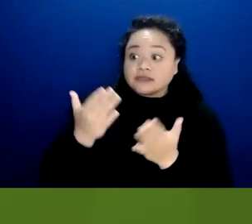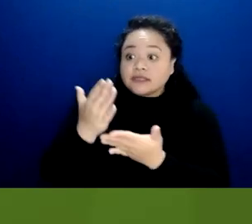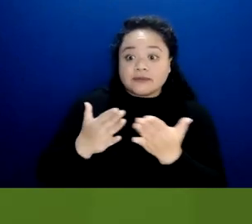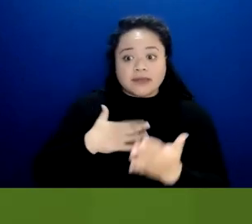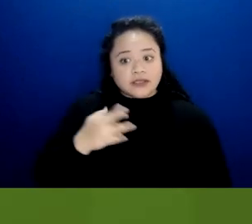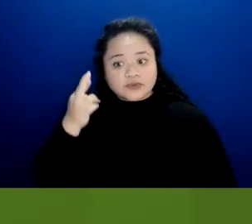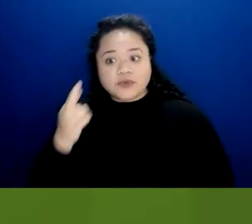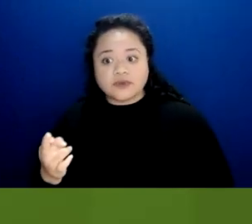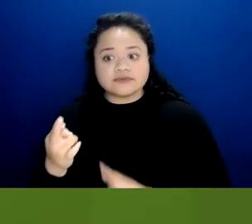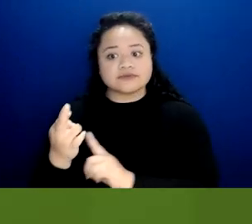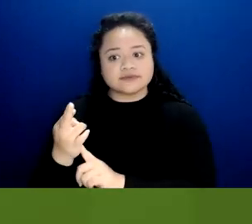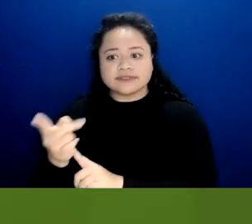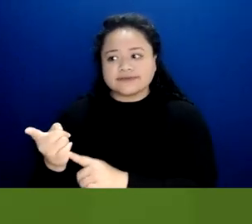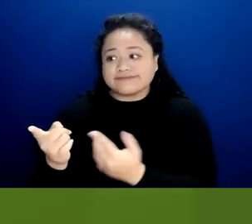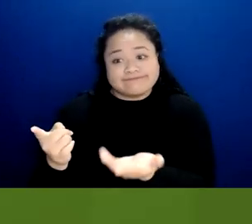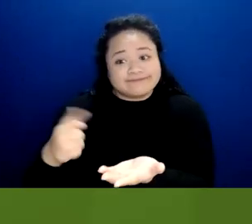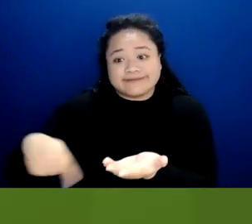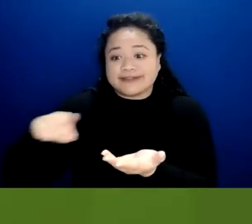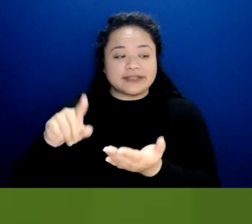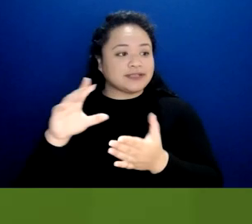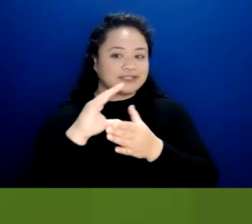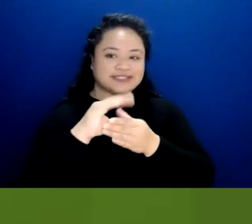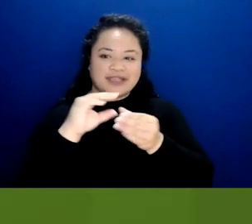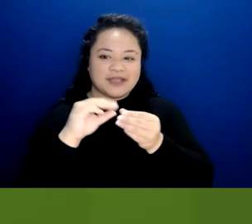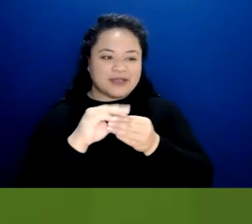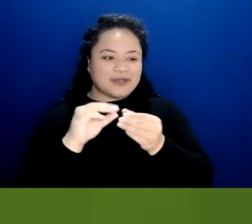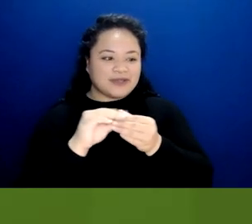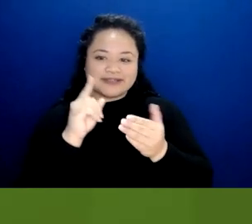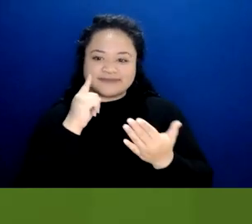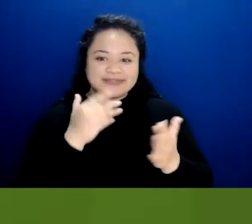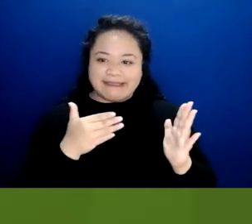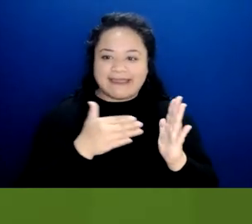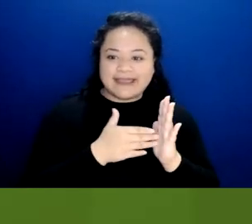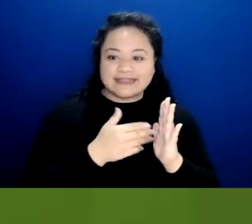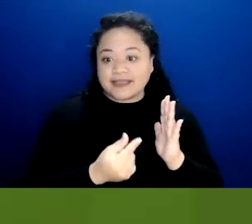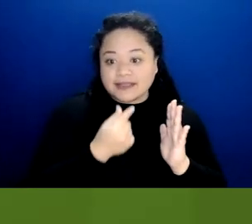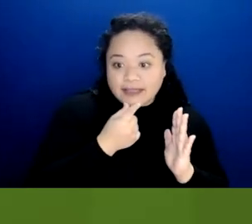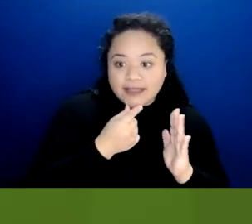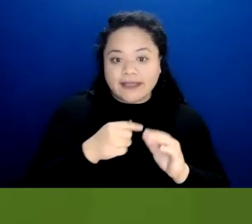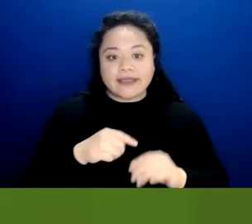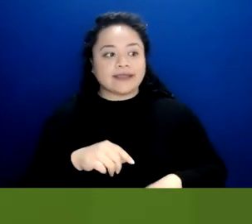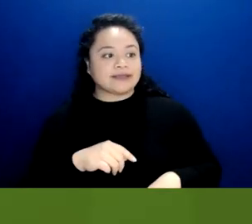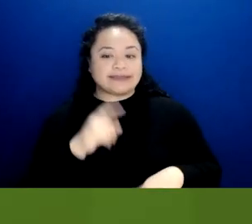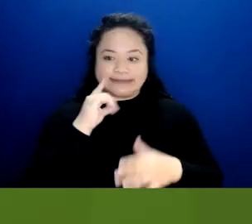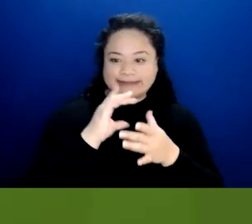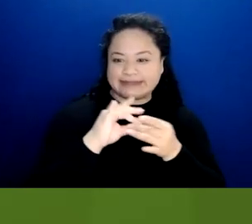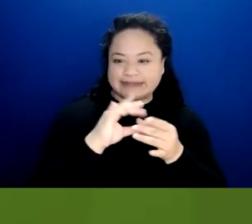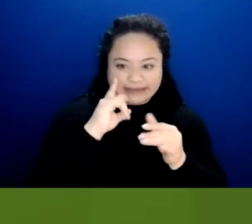know, language and slurs just constantly in my direction. And so it always felt like